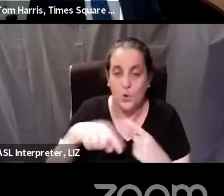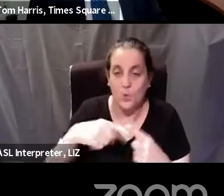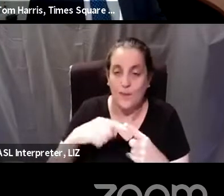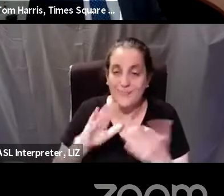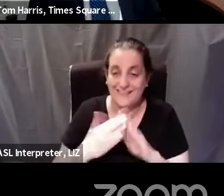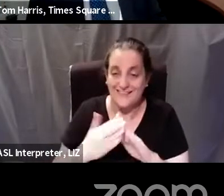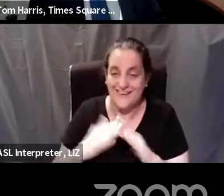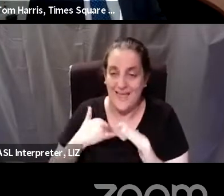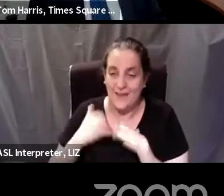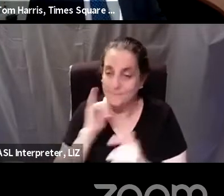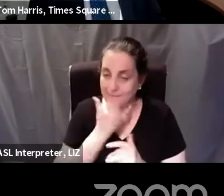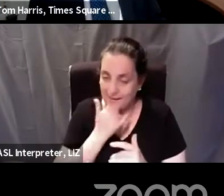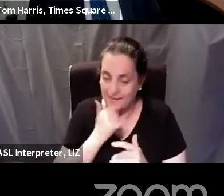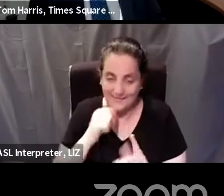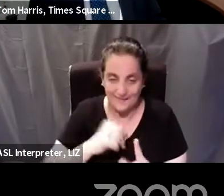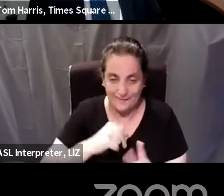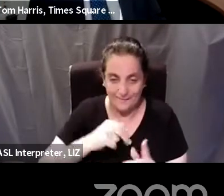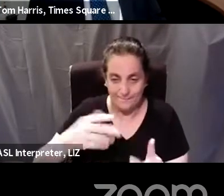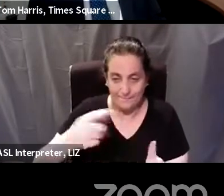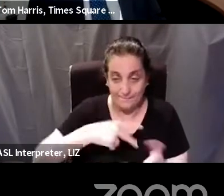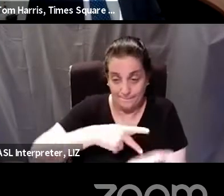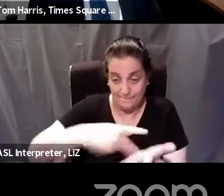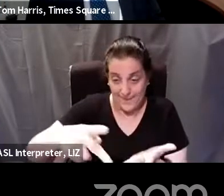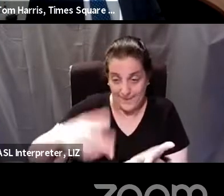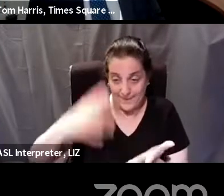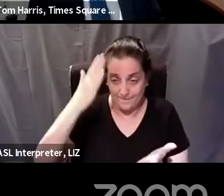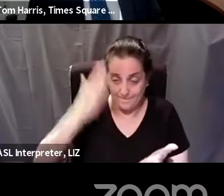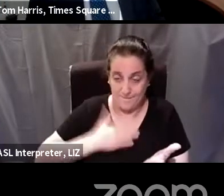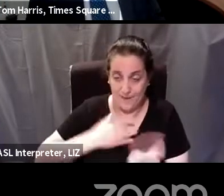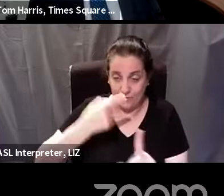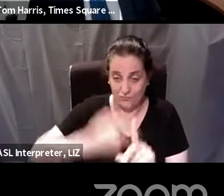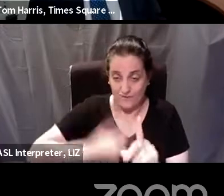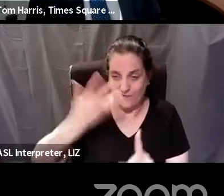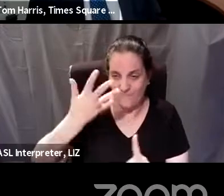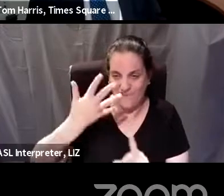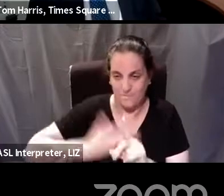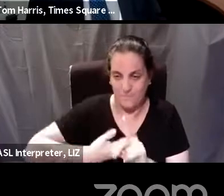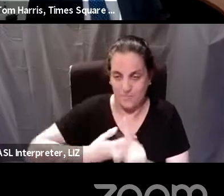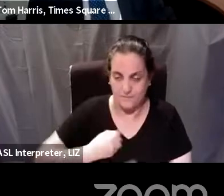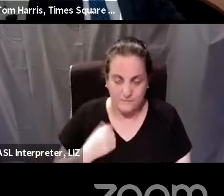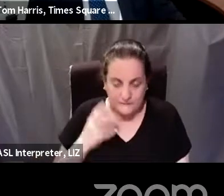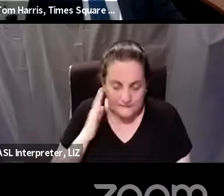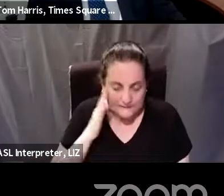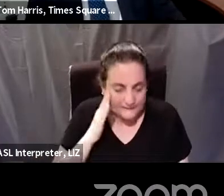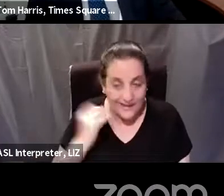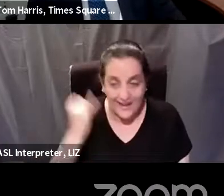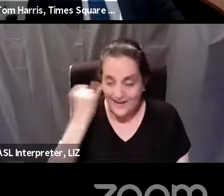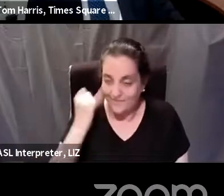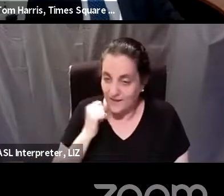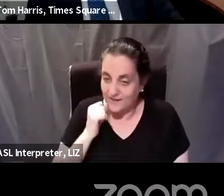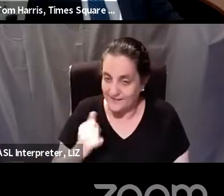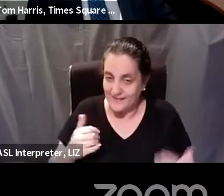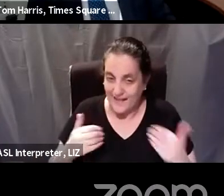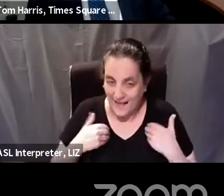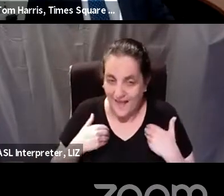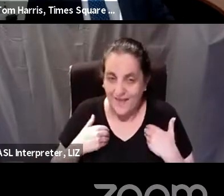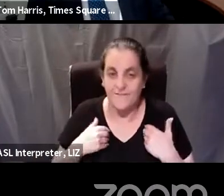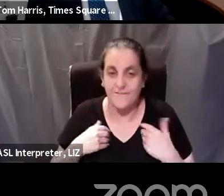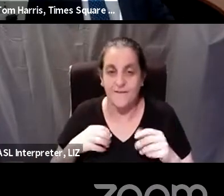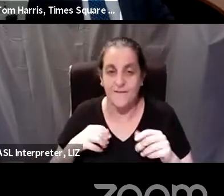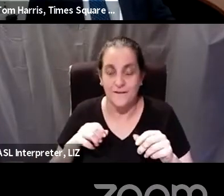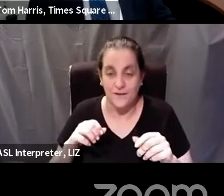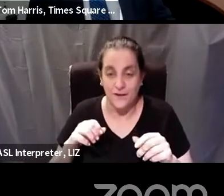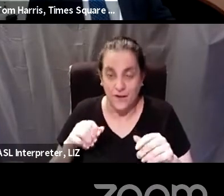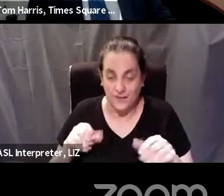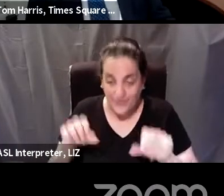mistake for 5 months. And had I not had the ability to summons the press and call a